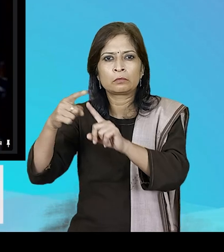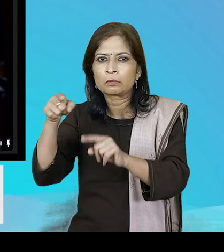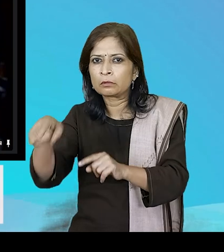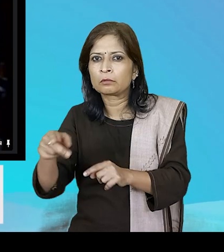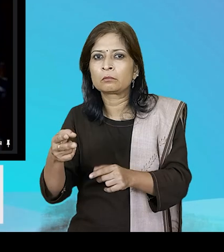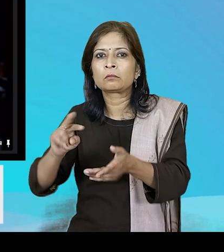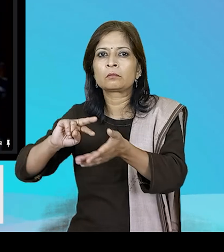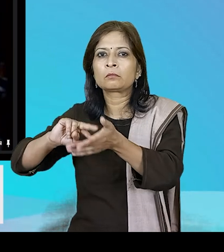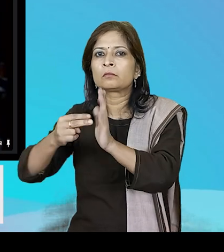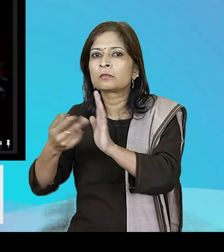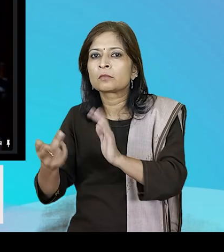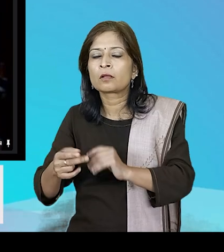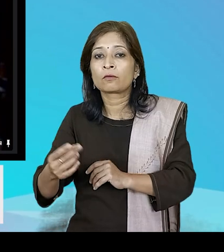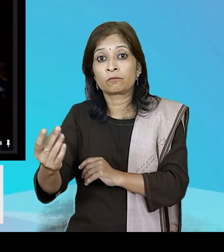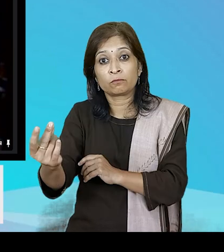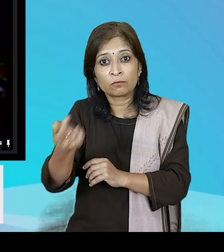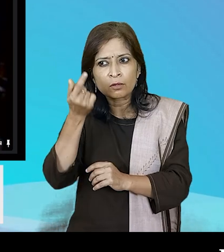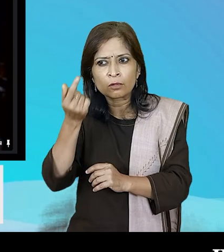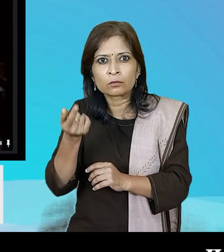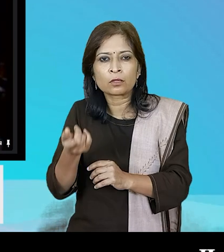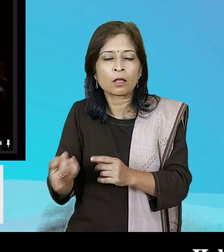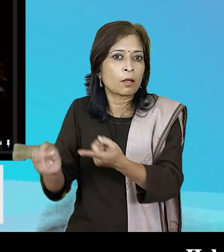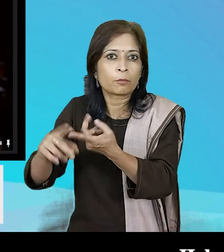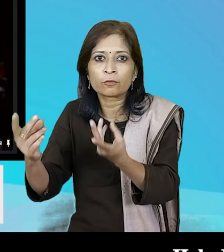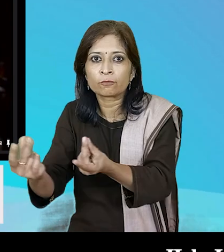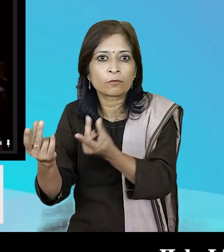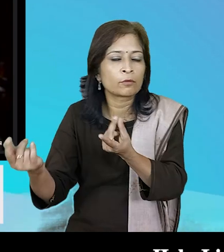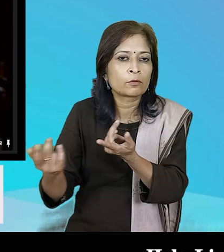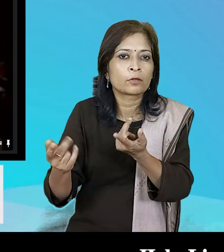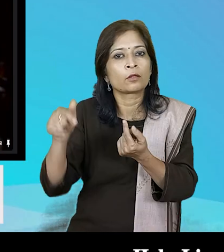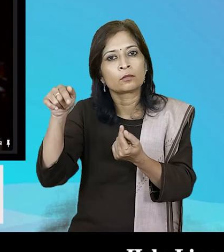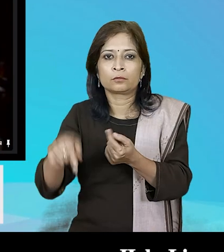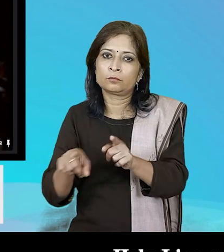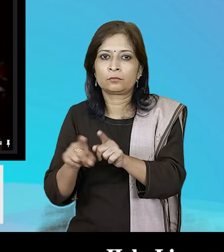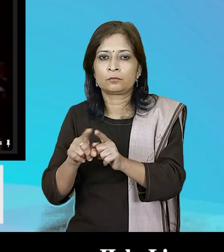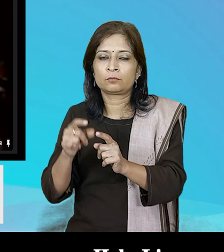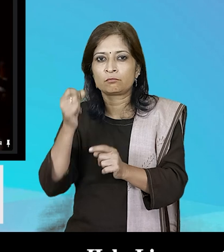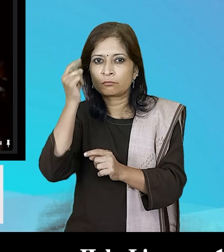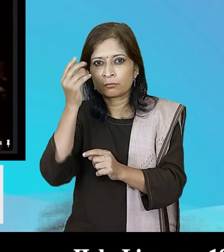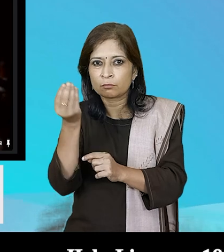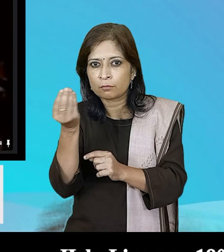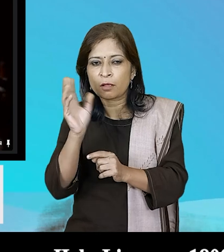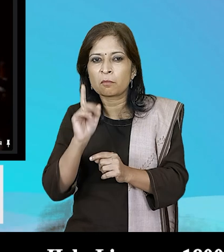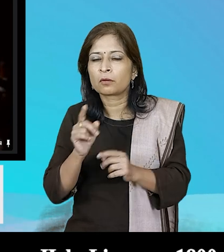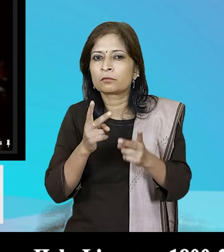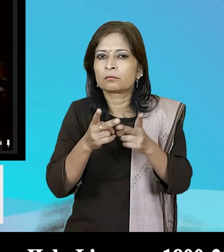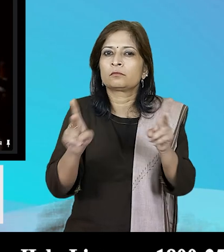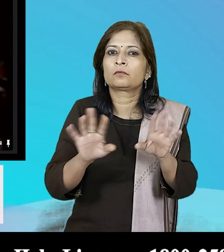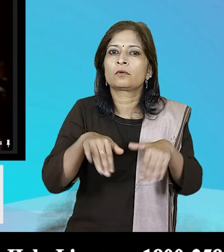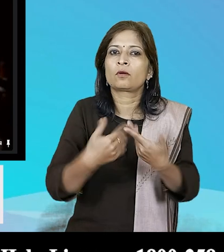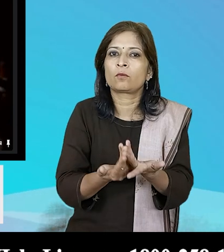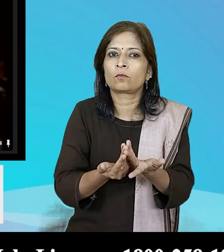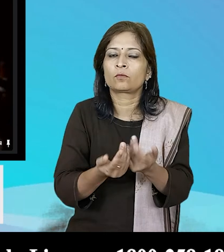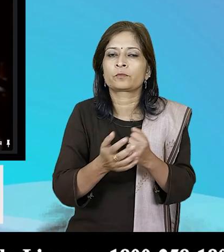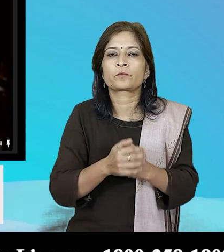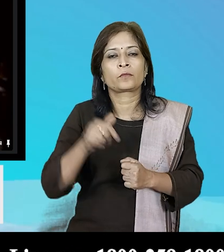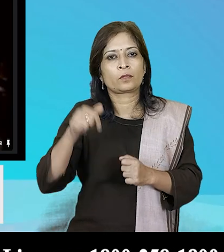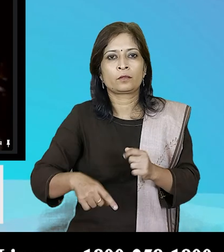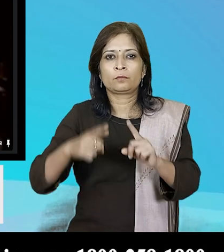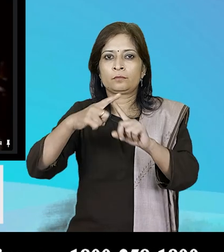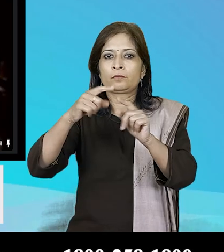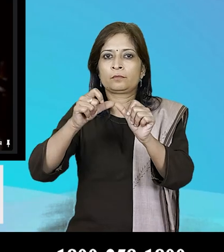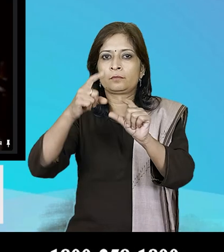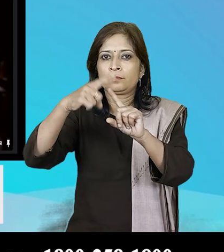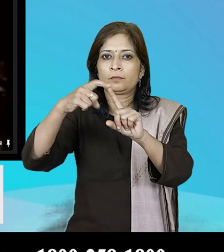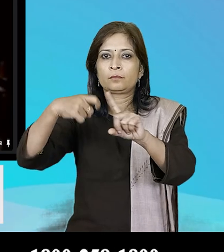something which might be issued in emergency situations, probably. So, what are they basically? So when we hear